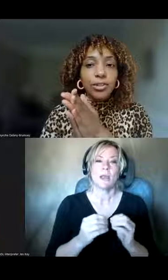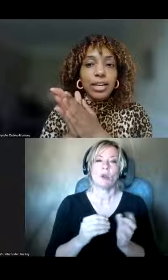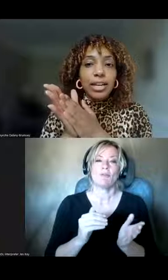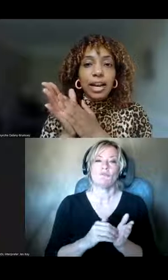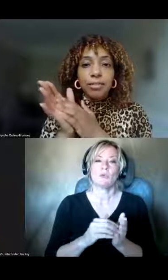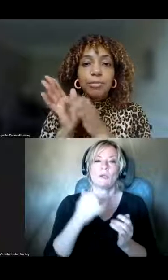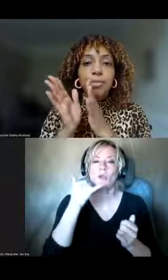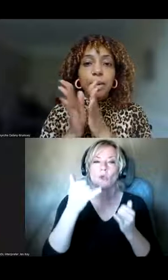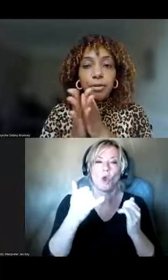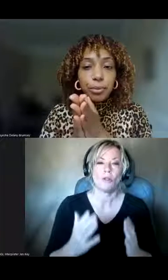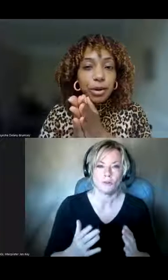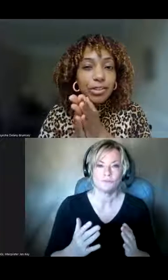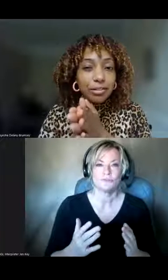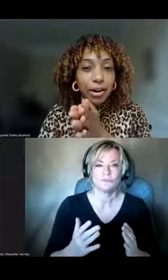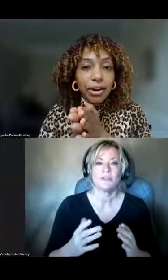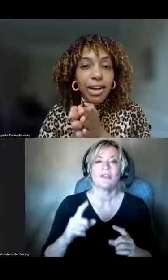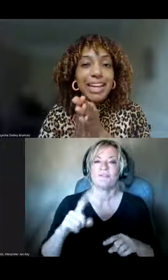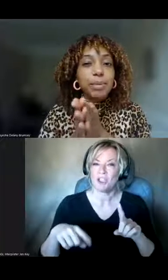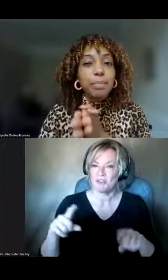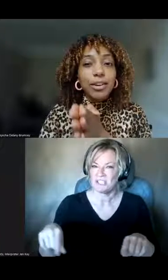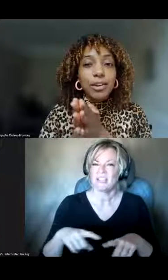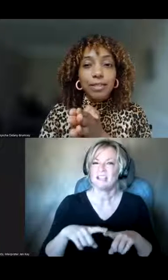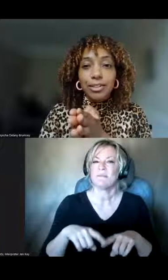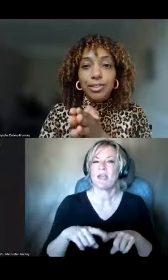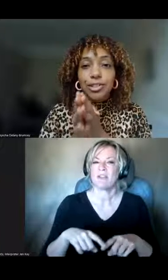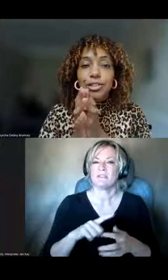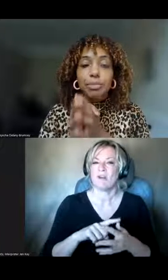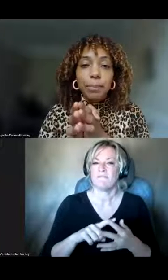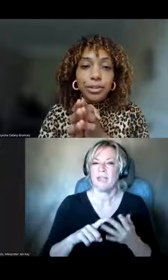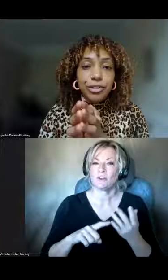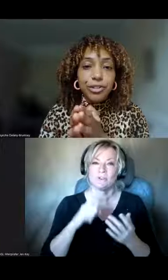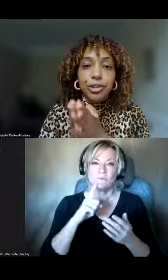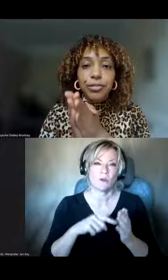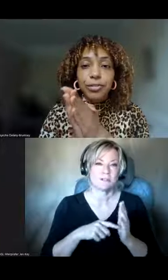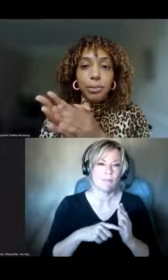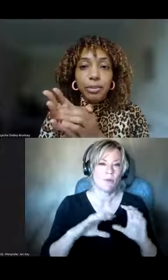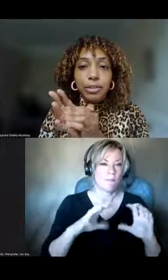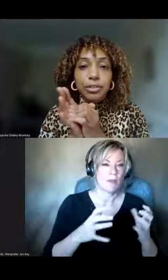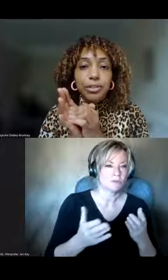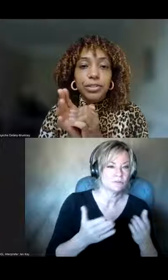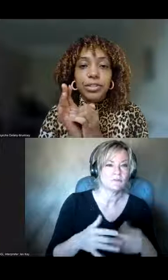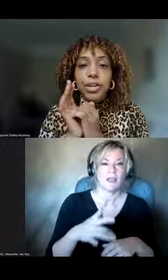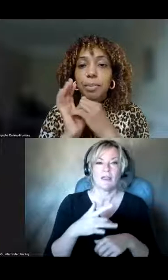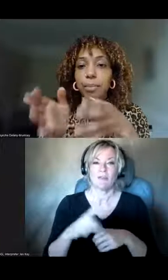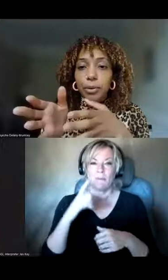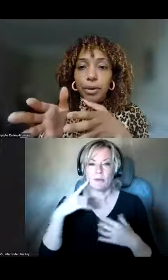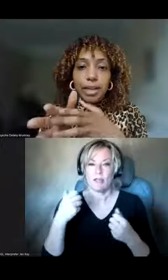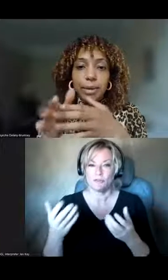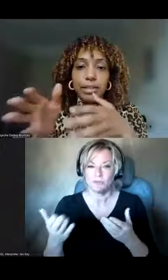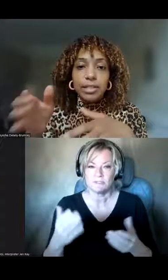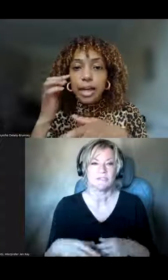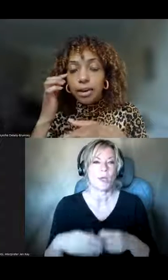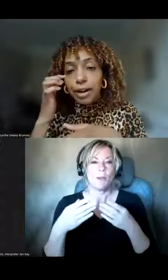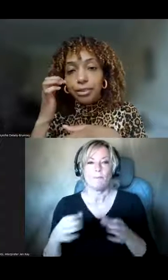callers can vary and depend on factors such as the population served, availability of mental health services, public awareness